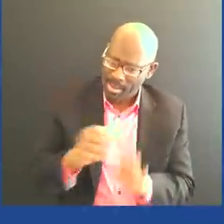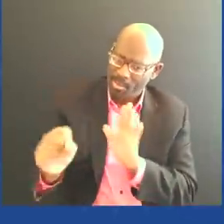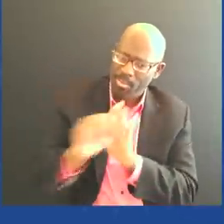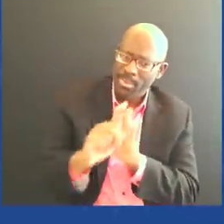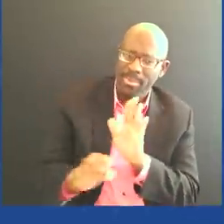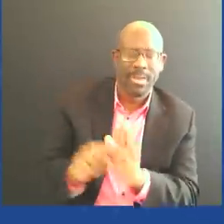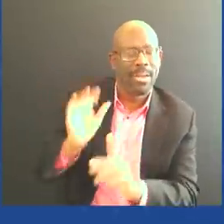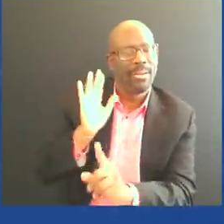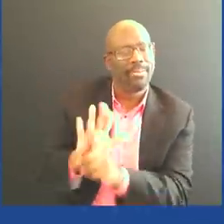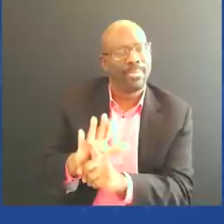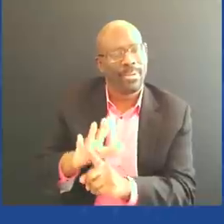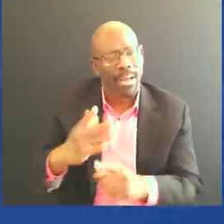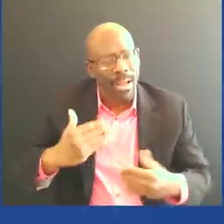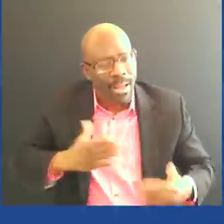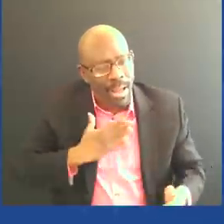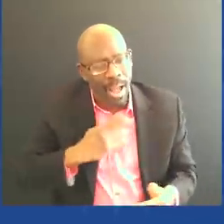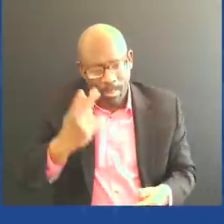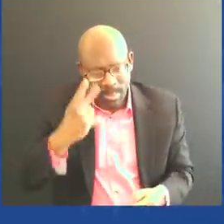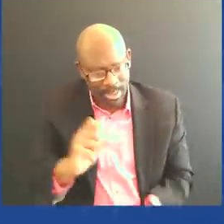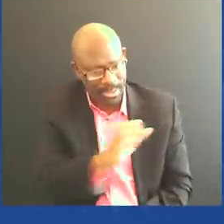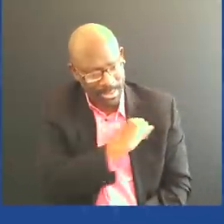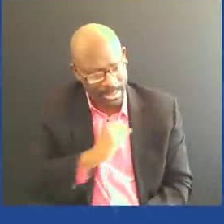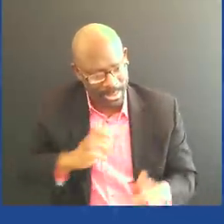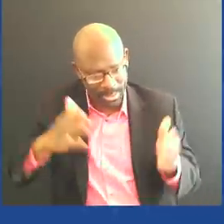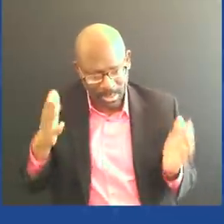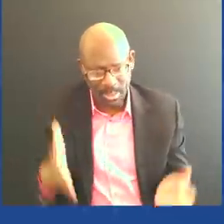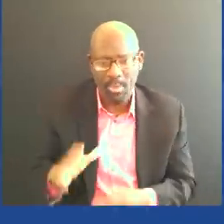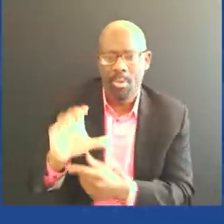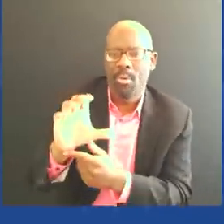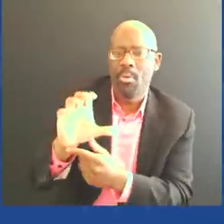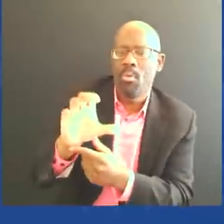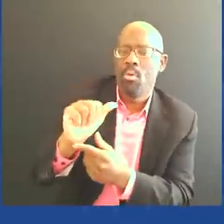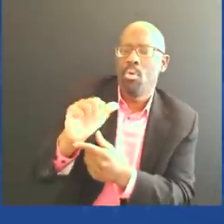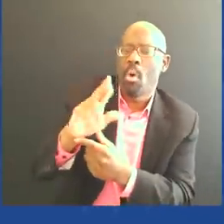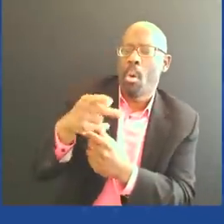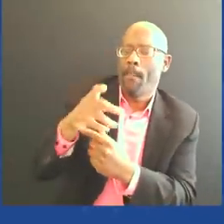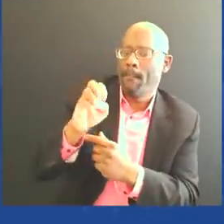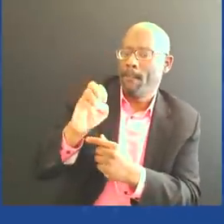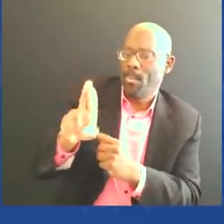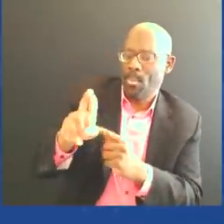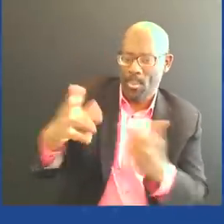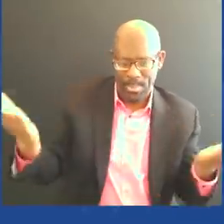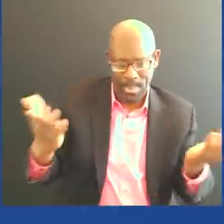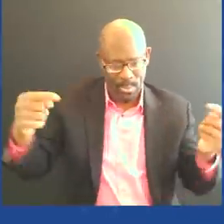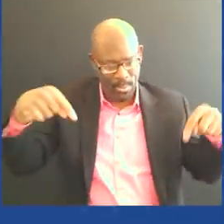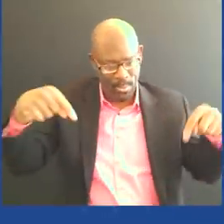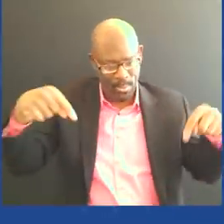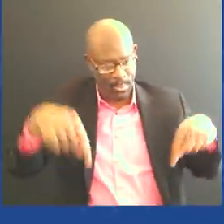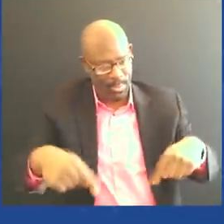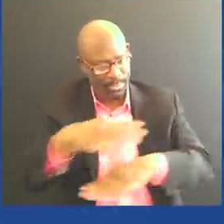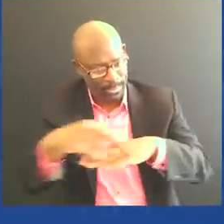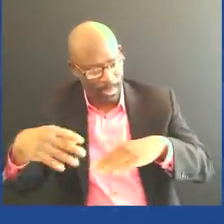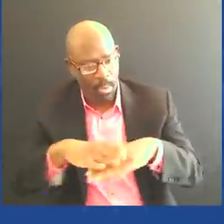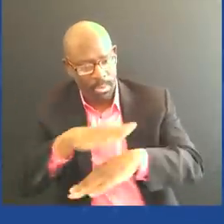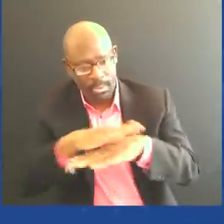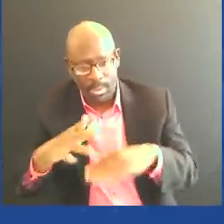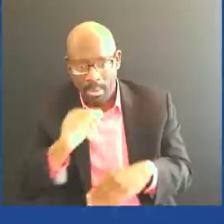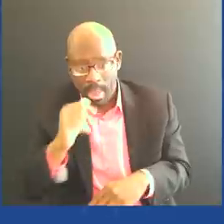on this stage. If I didn't see him up here, I was going to suggest we send a party out in the submarine to look for